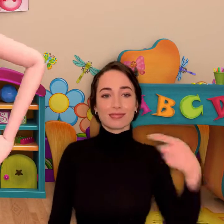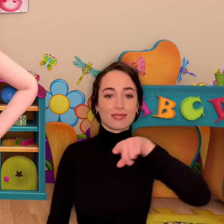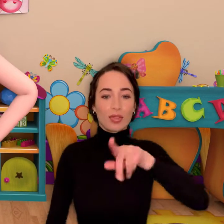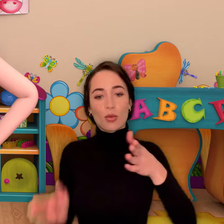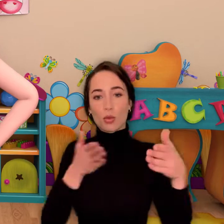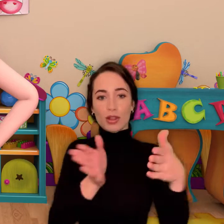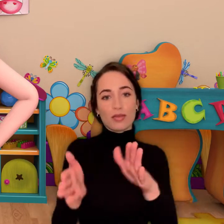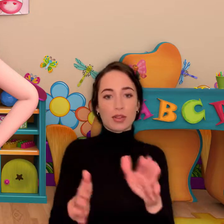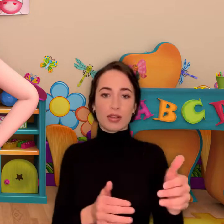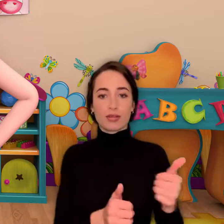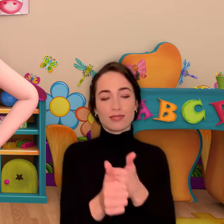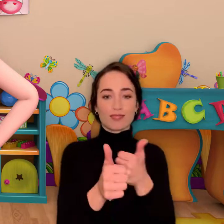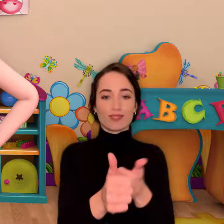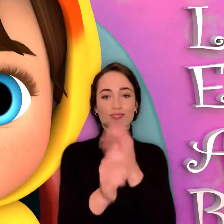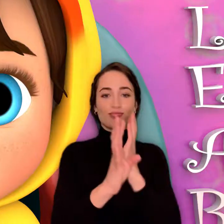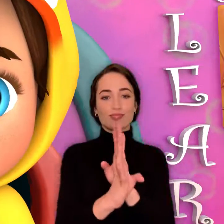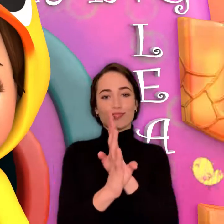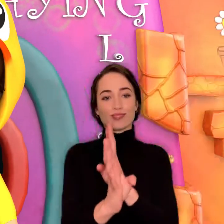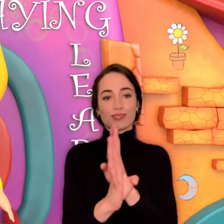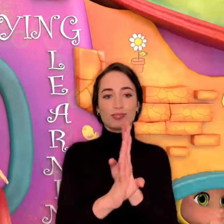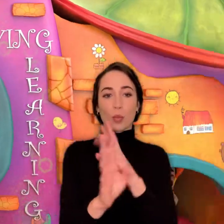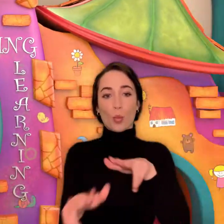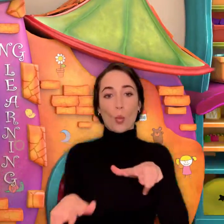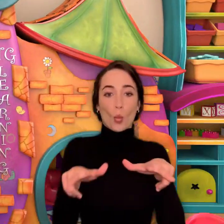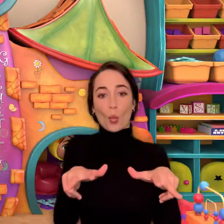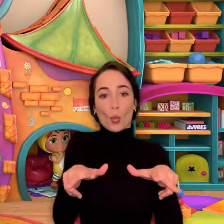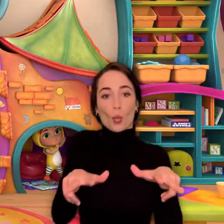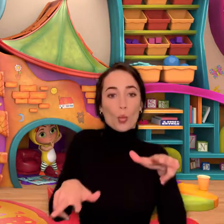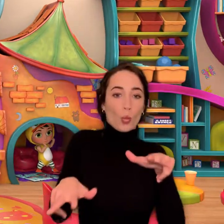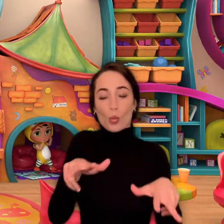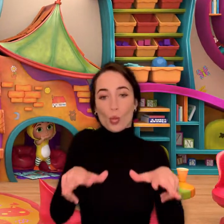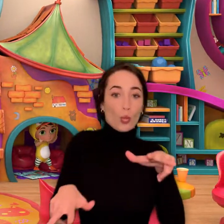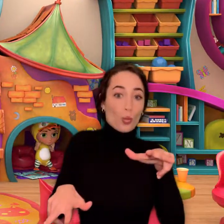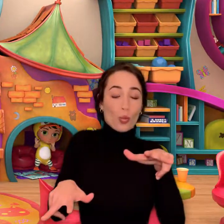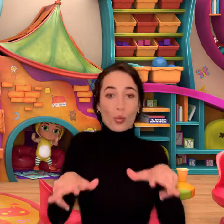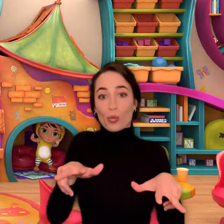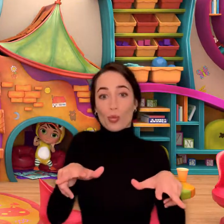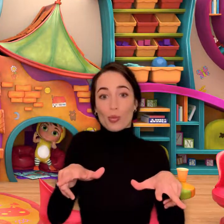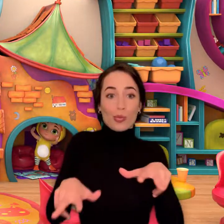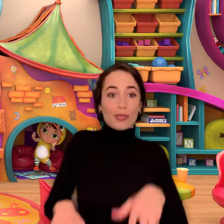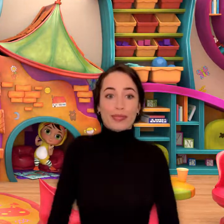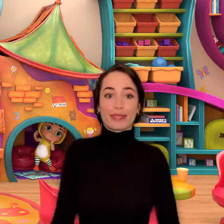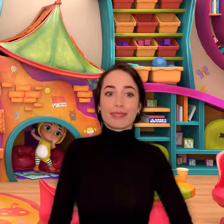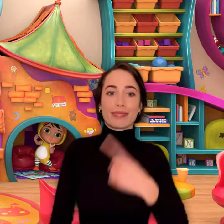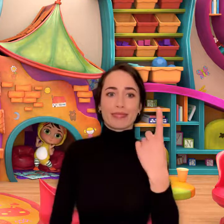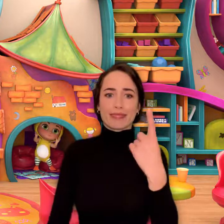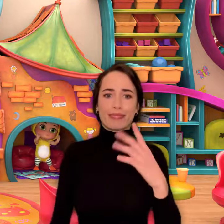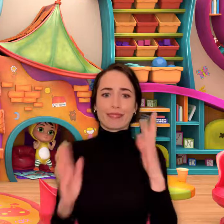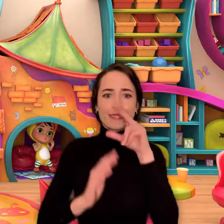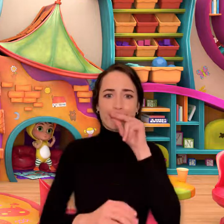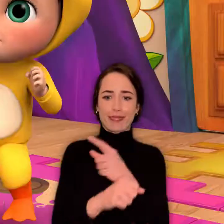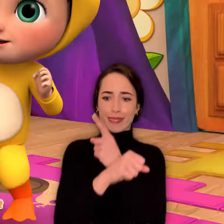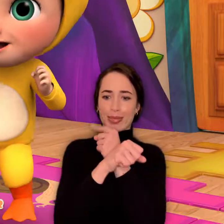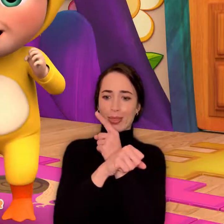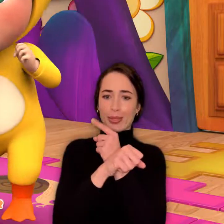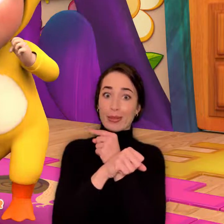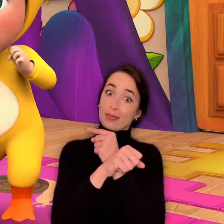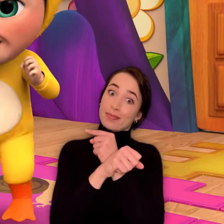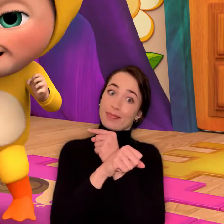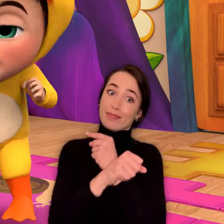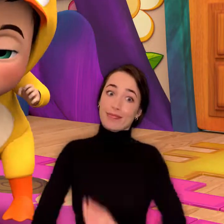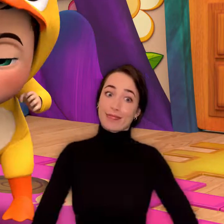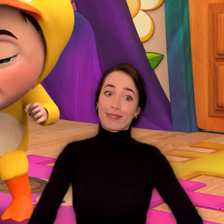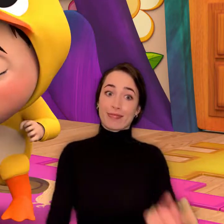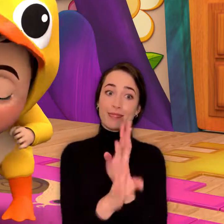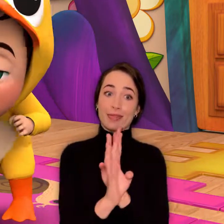Down to the river they would go, wibble wobble, wibble wobble, to and fro, but the one little duck with a feather on